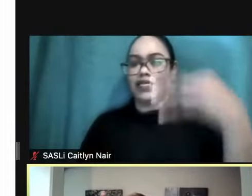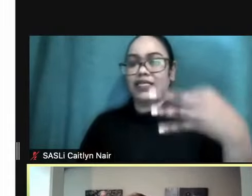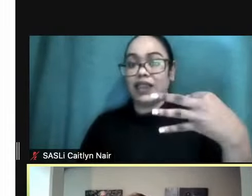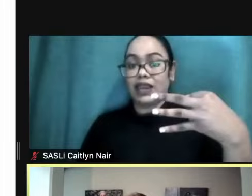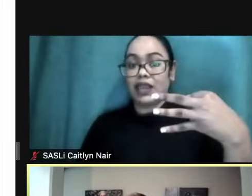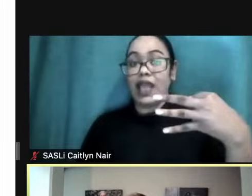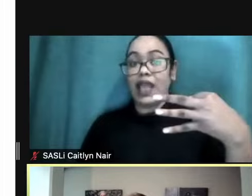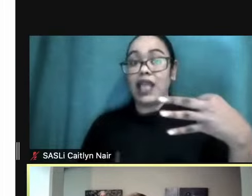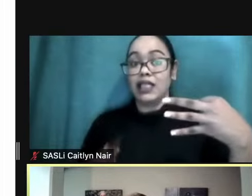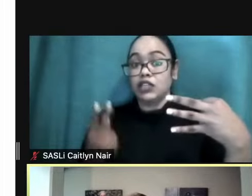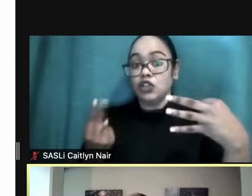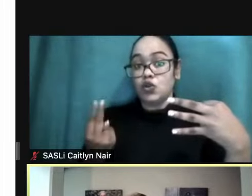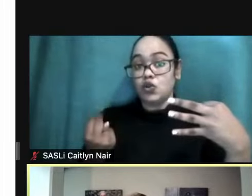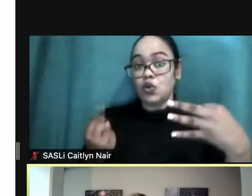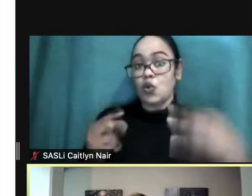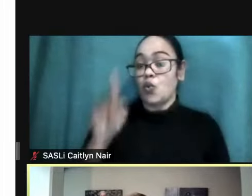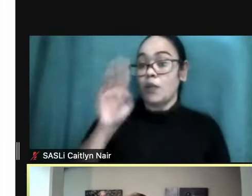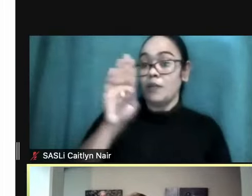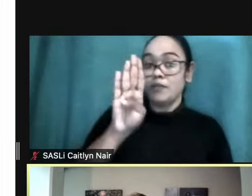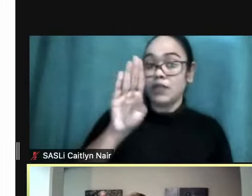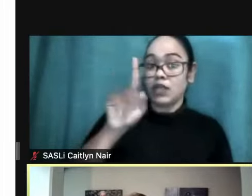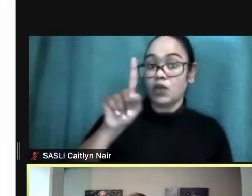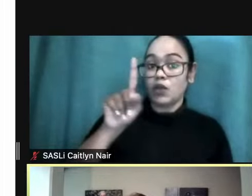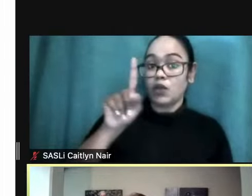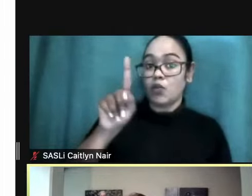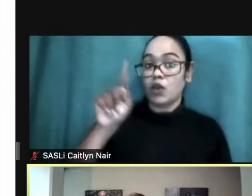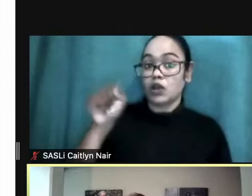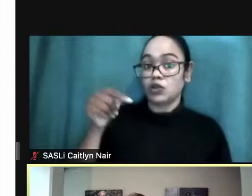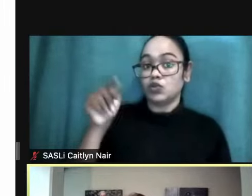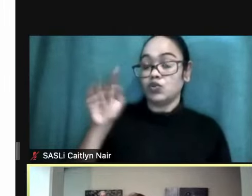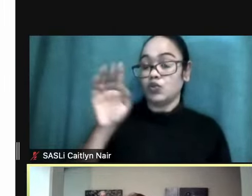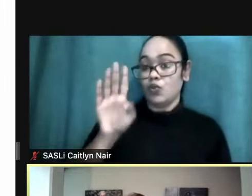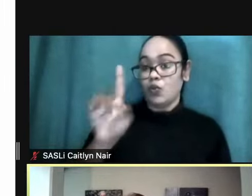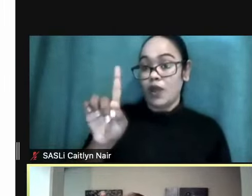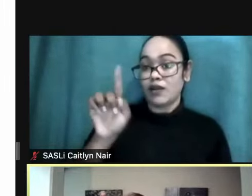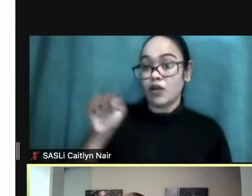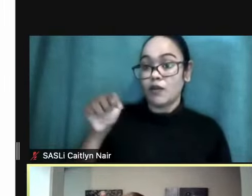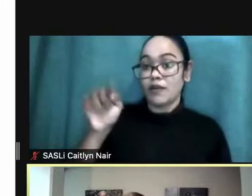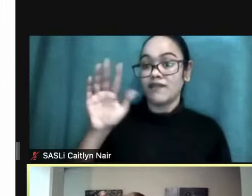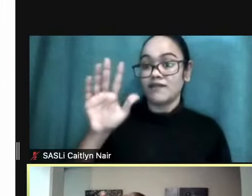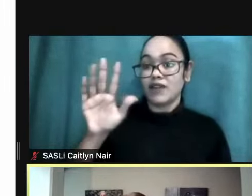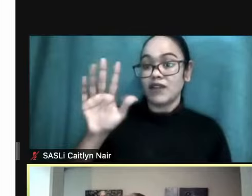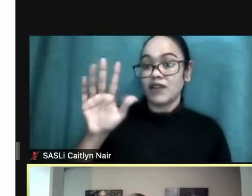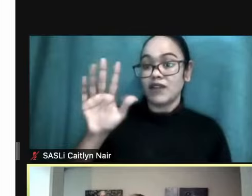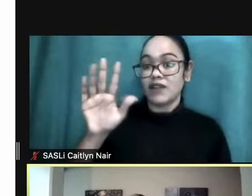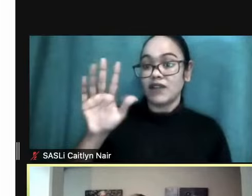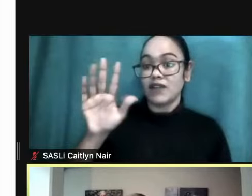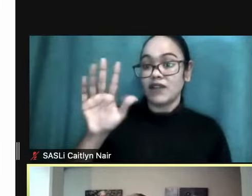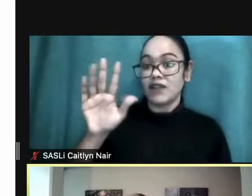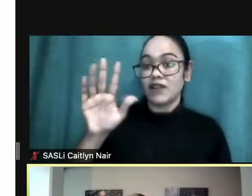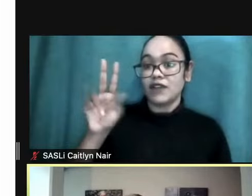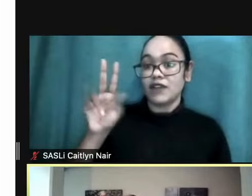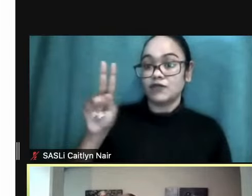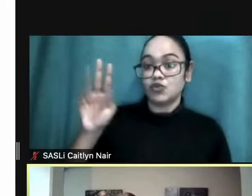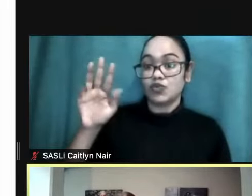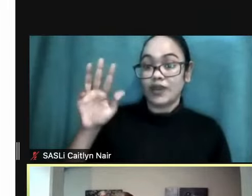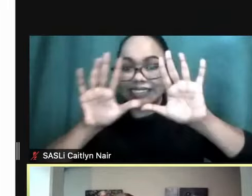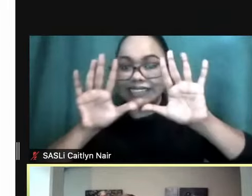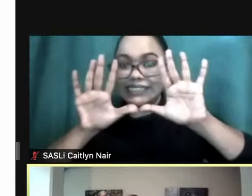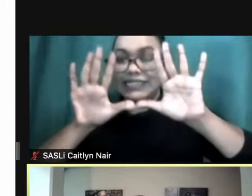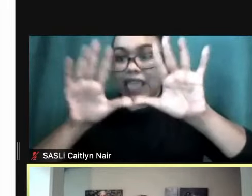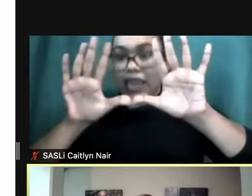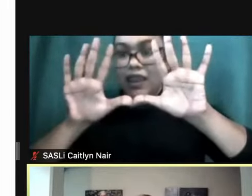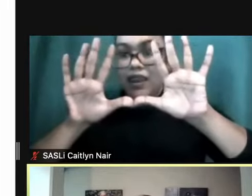B1.1529, it has 1, 2, 3, 4, 5, 6, 7, 8, 9, 10 mutations just at the receptor bind